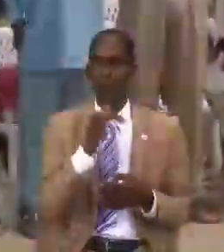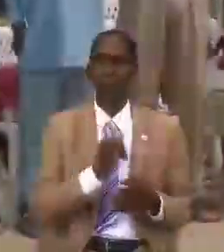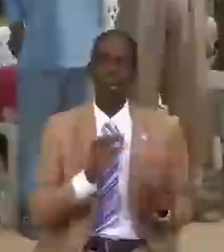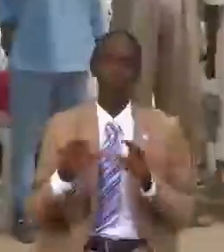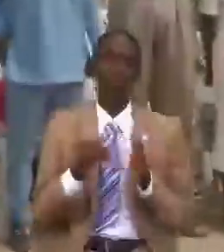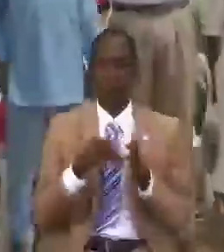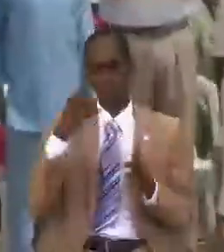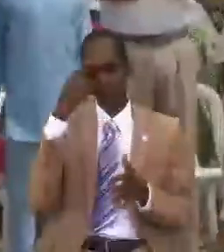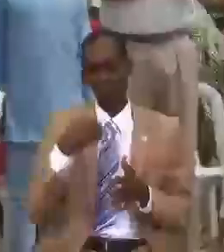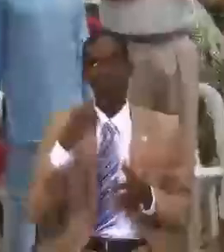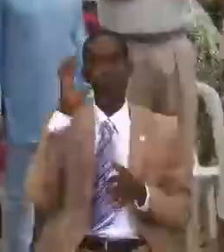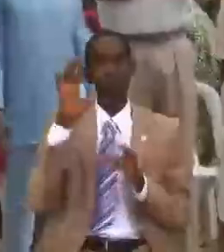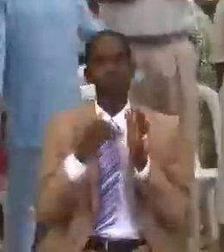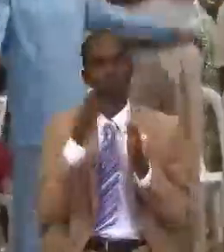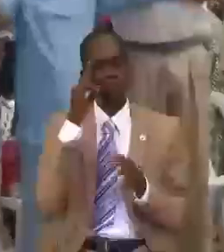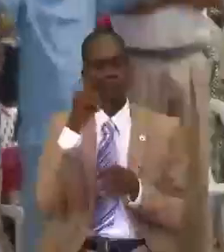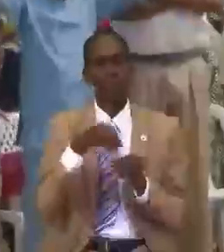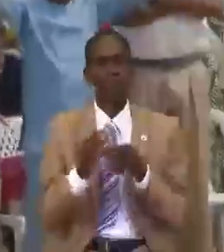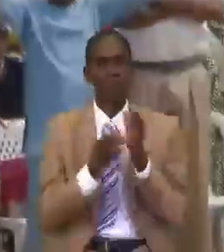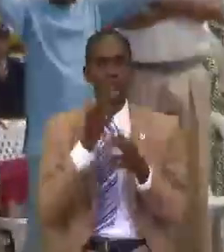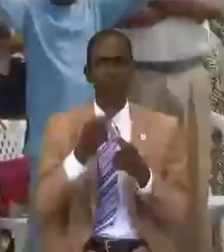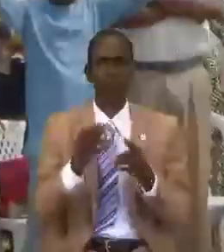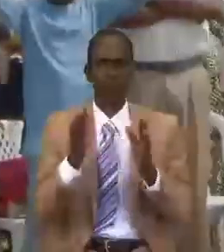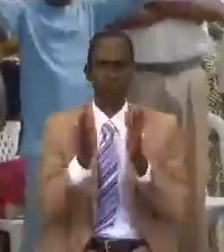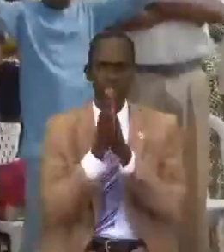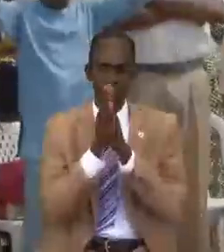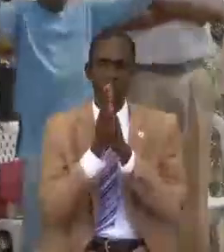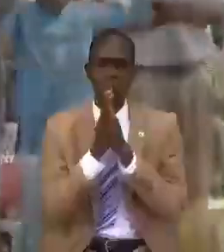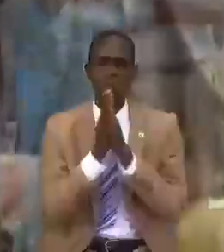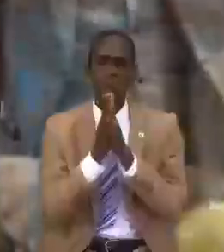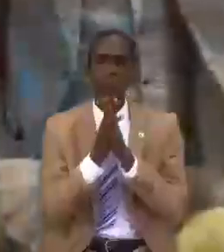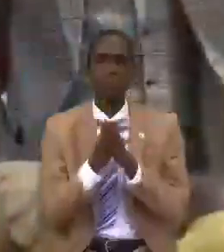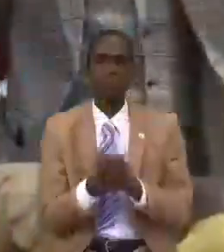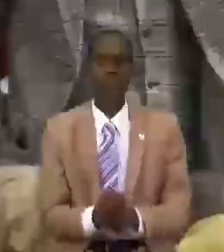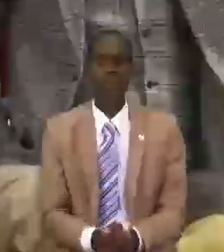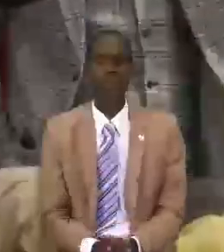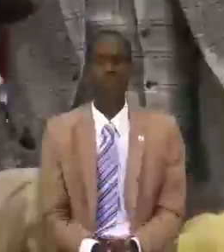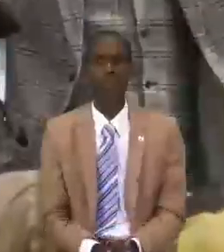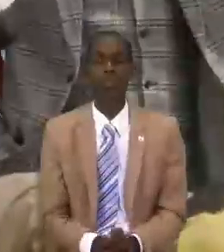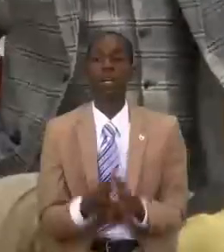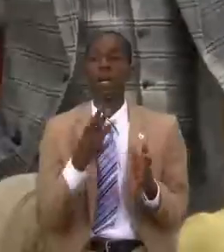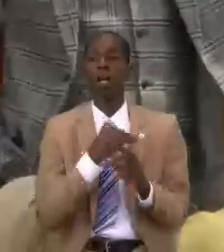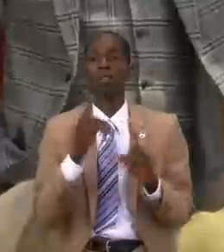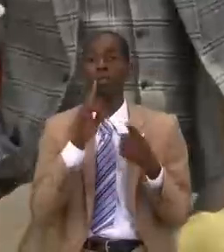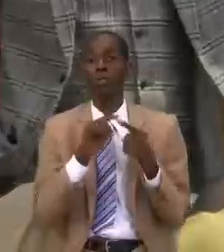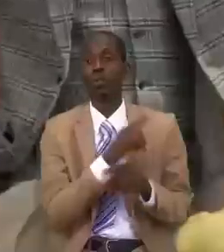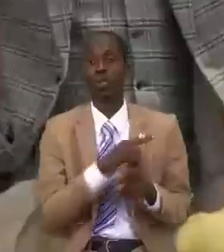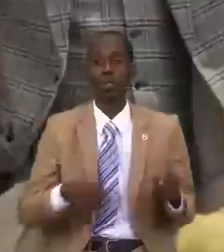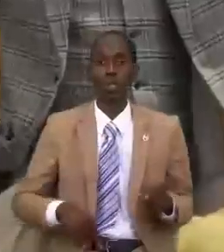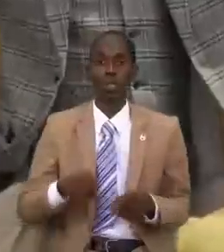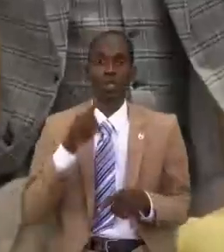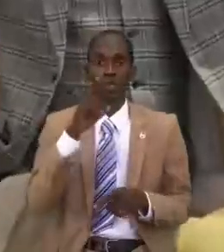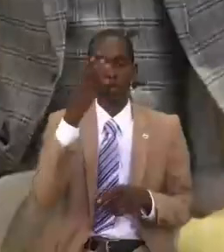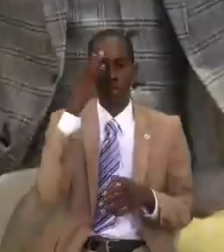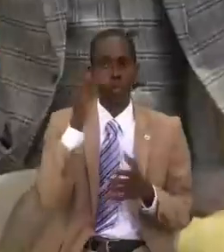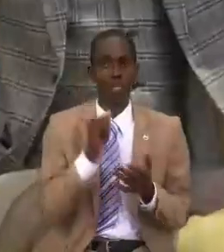mouth and talk to the Lord in prayer, and tell the Lord, you know that Christ is the cornerstone. Christ